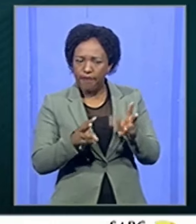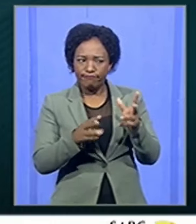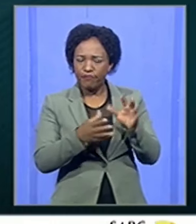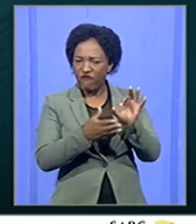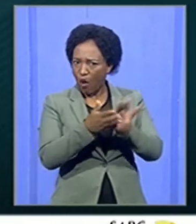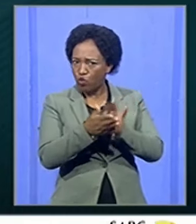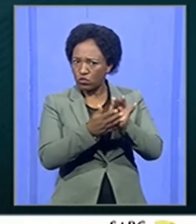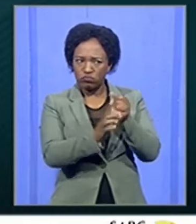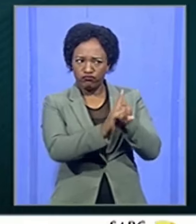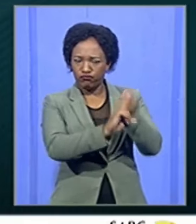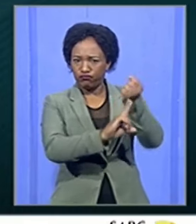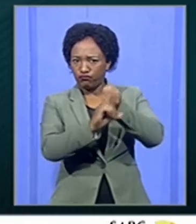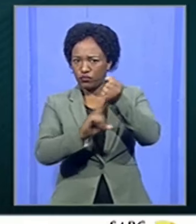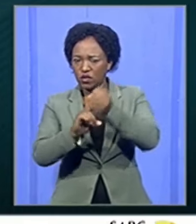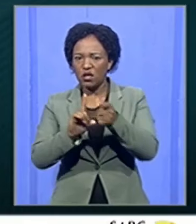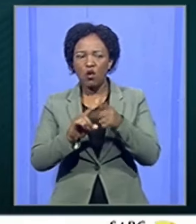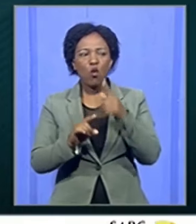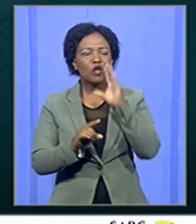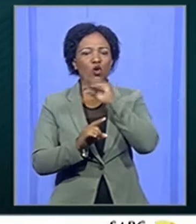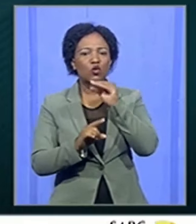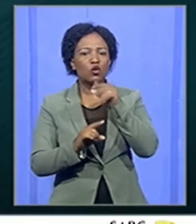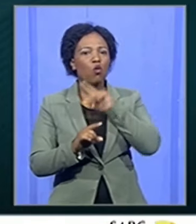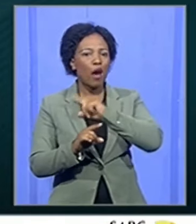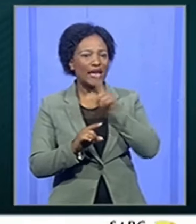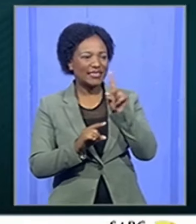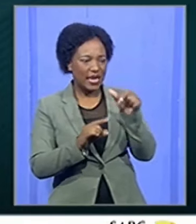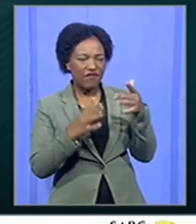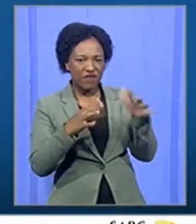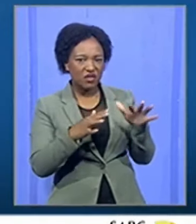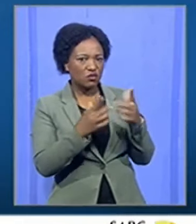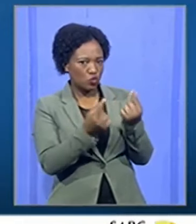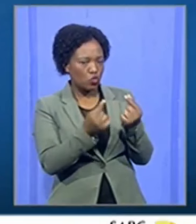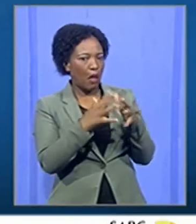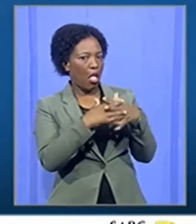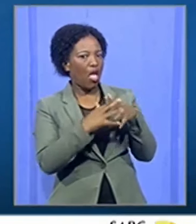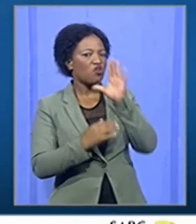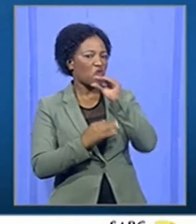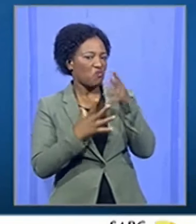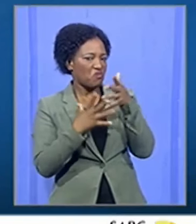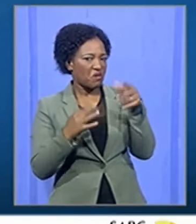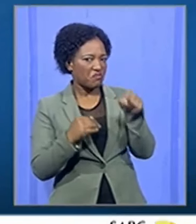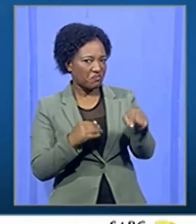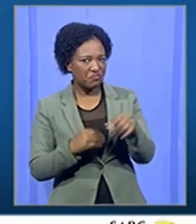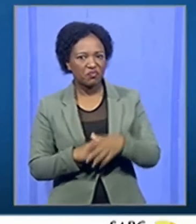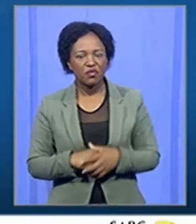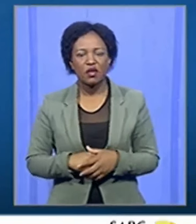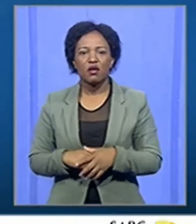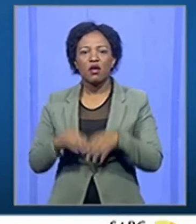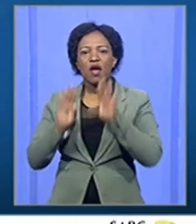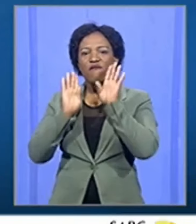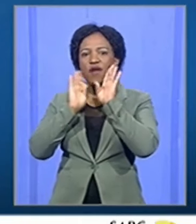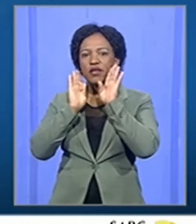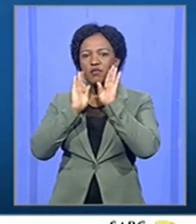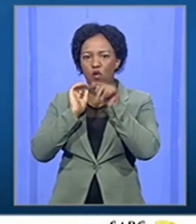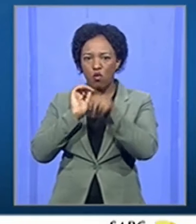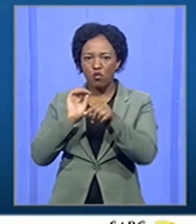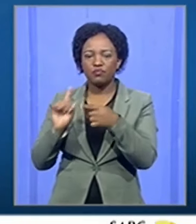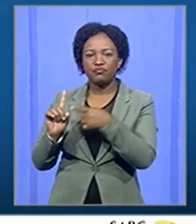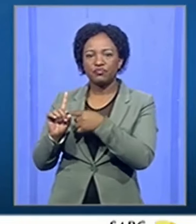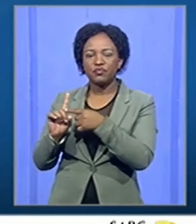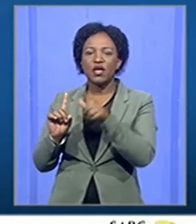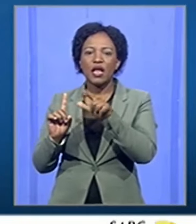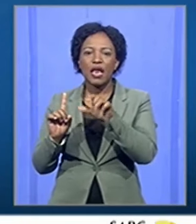ka moka le tsoša ke gore tše di dirilwe ke mokgatlo wa DA. Ge le letlakaleng la Facebook le bo Moropane o re seo